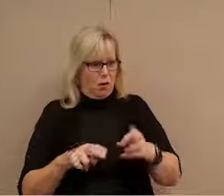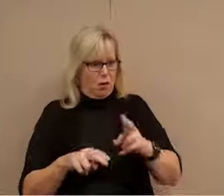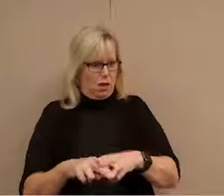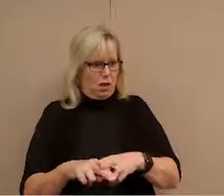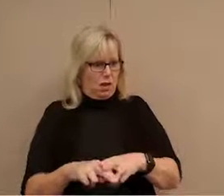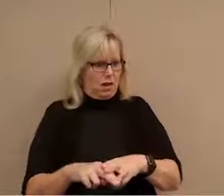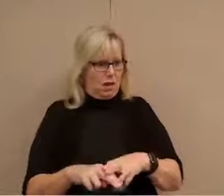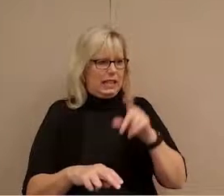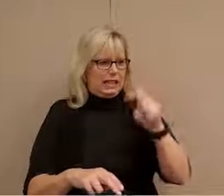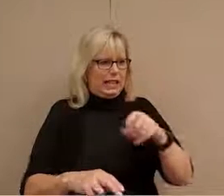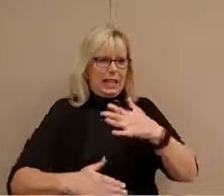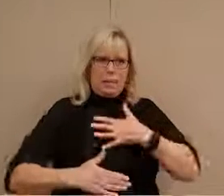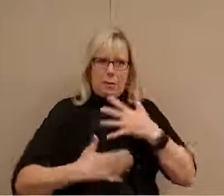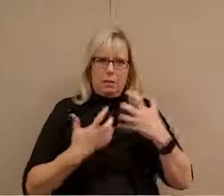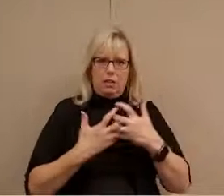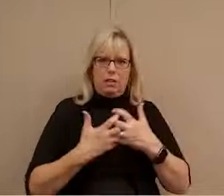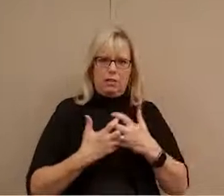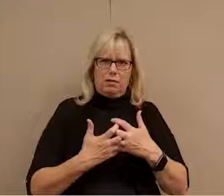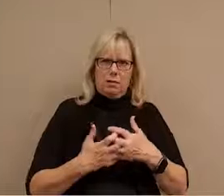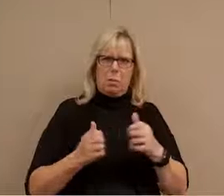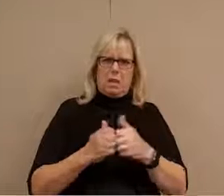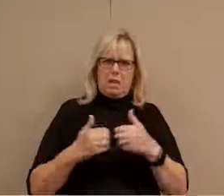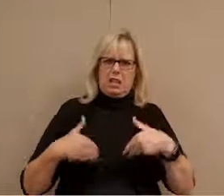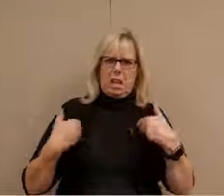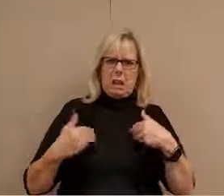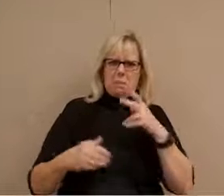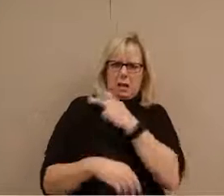of ventilation of these patients.